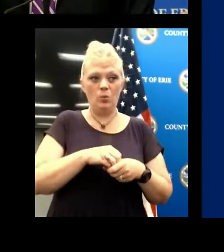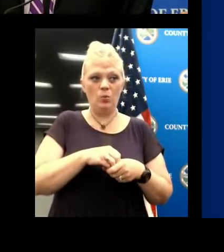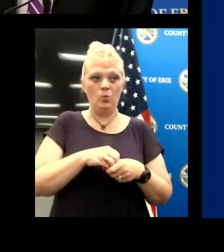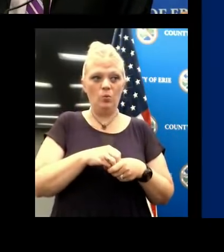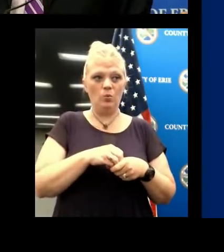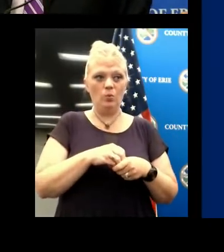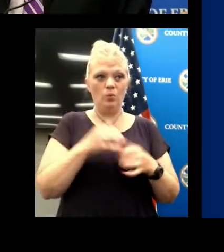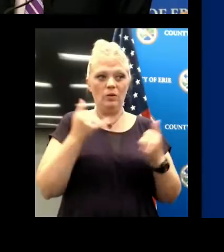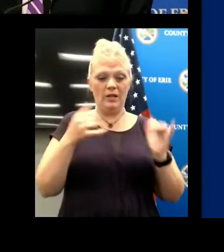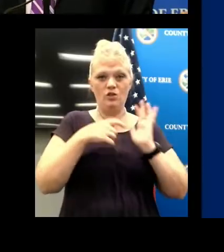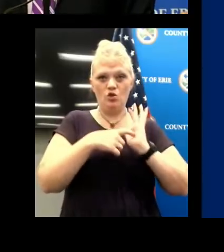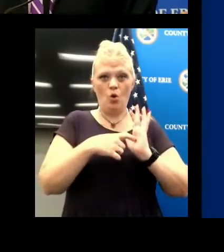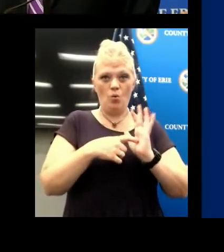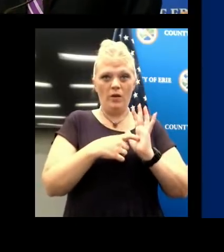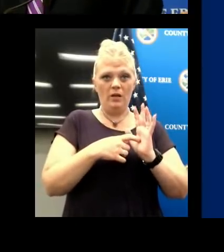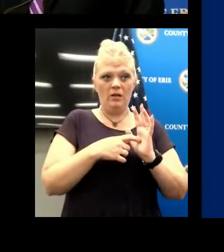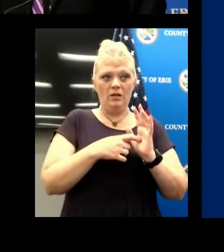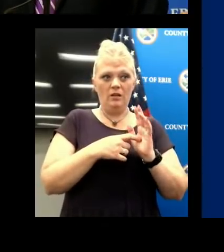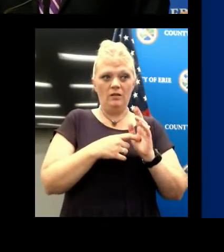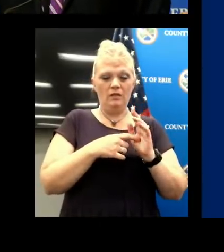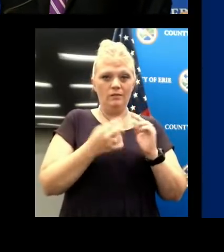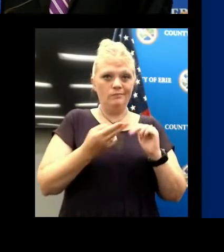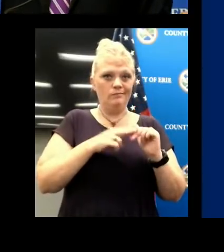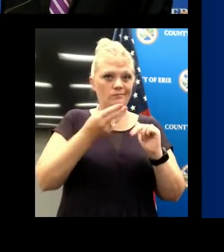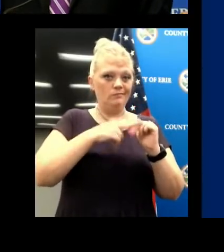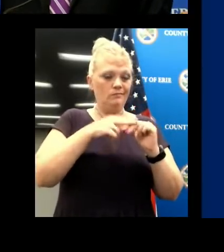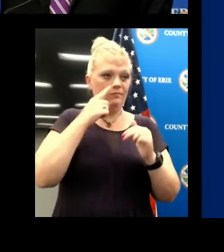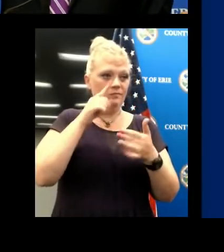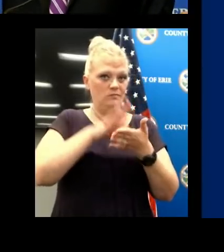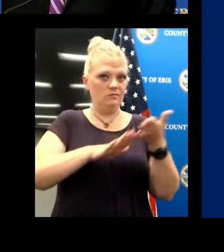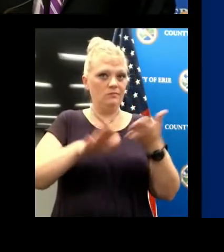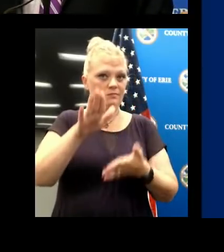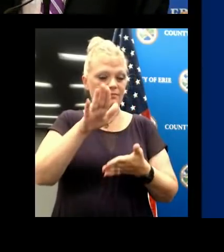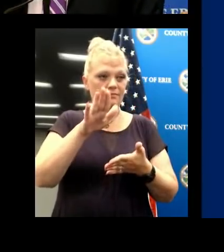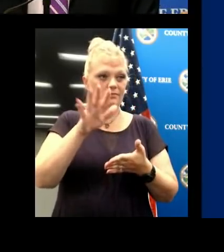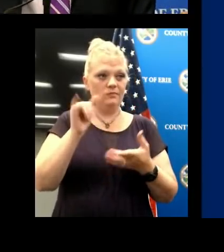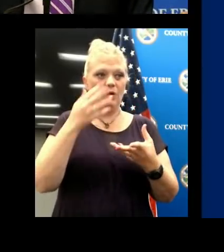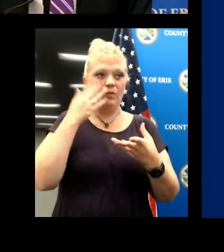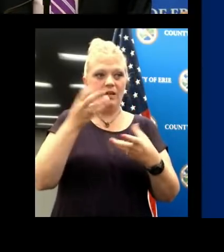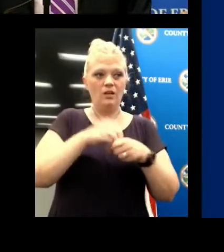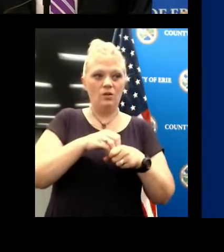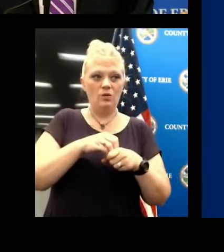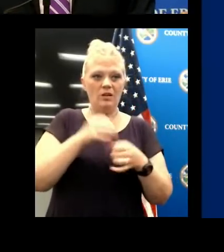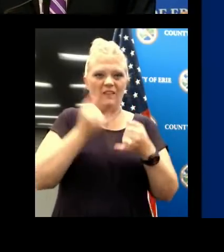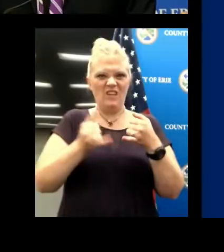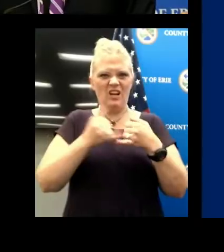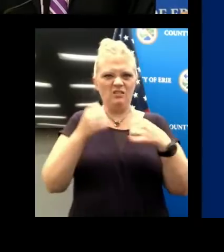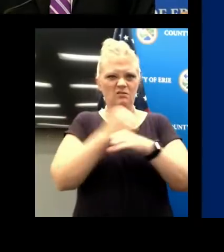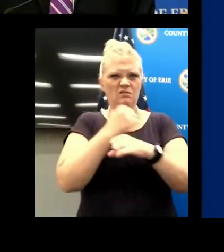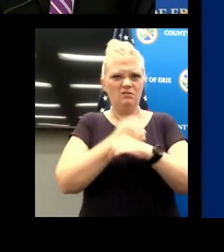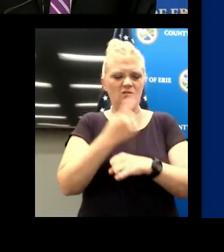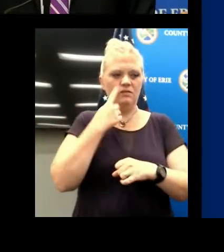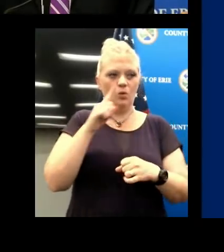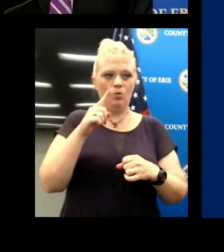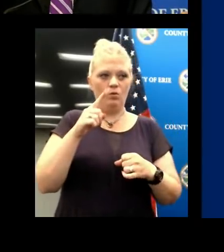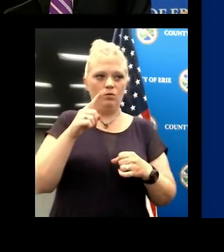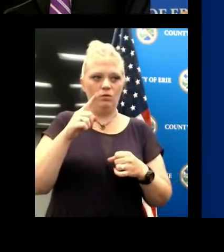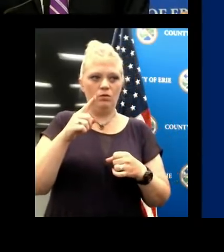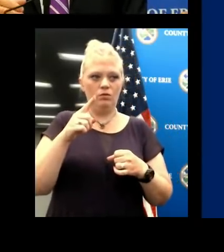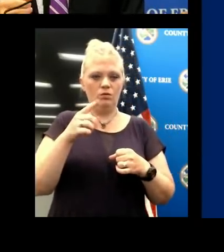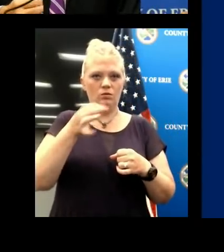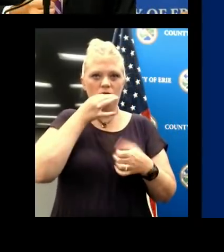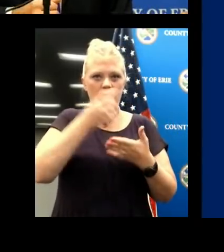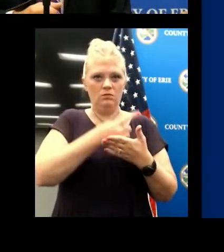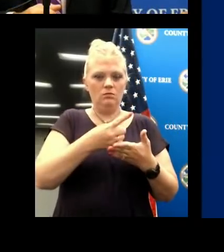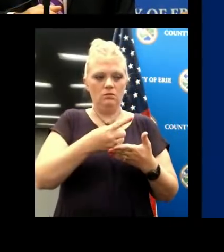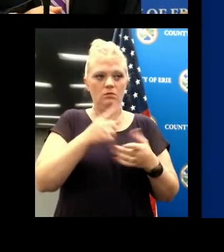is showing this growth of cases at area colleges. That will be included in the final statistics for the upcoming week. But our contact